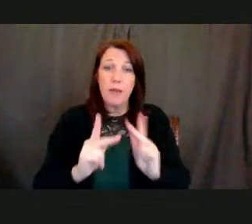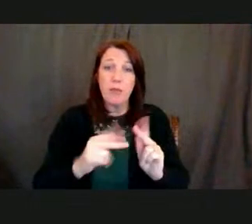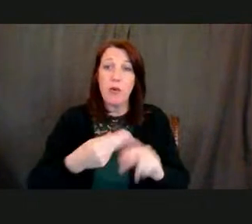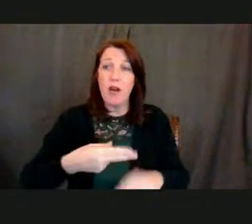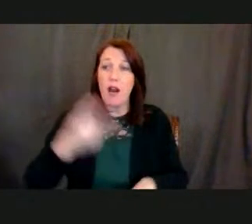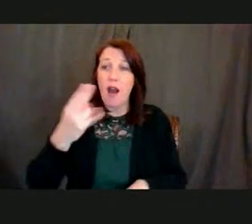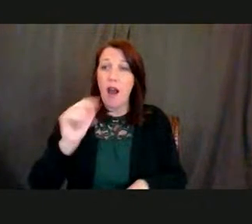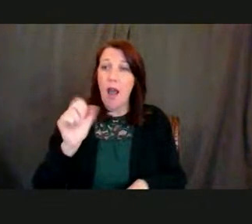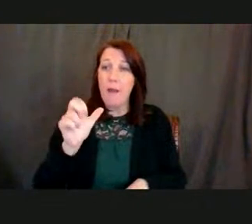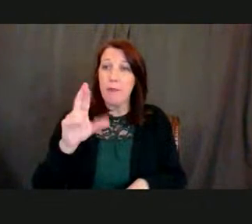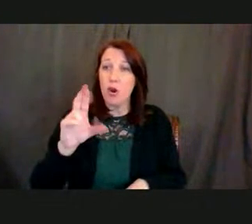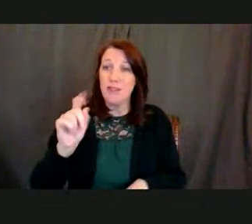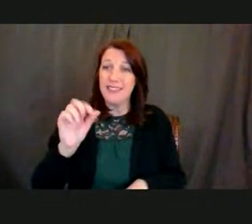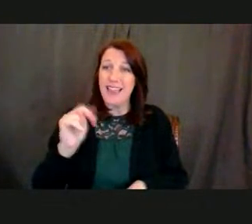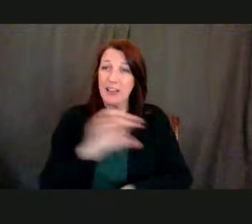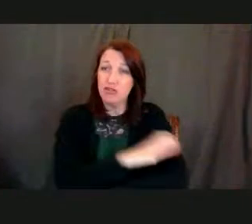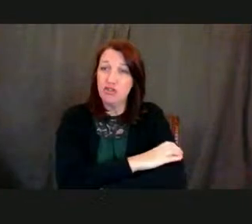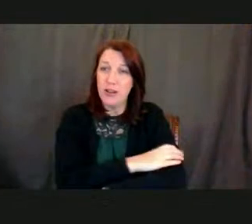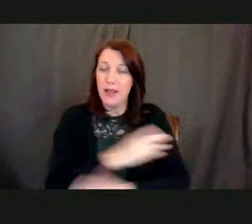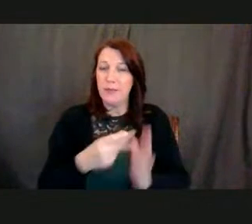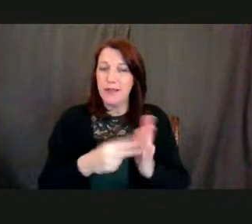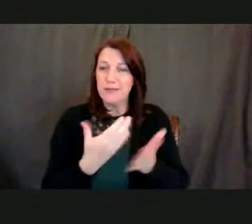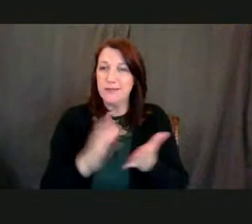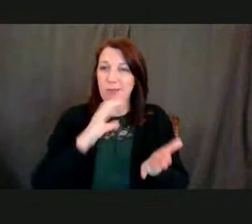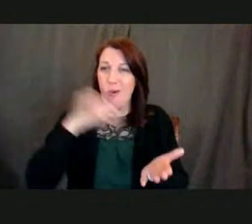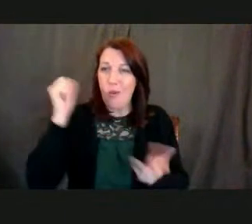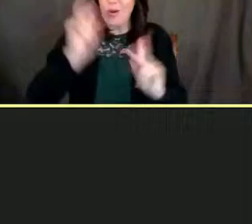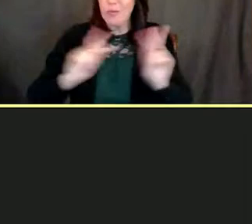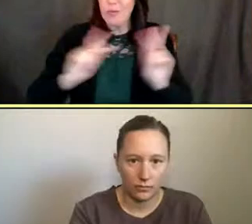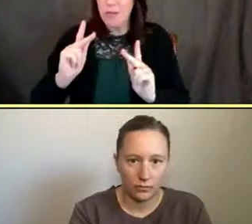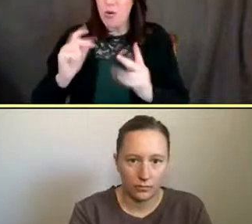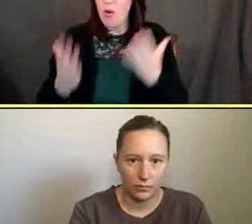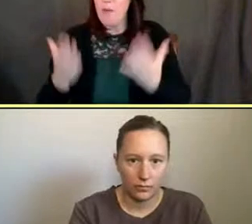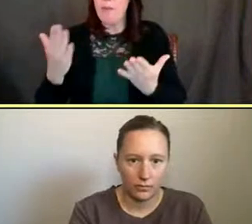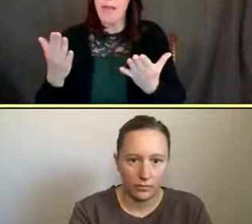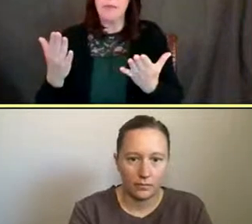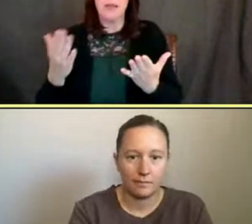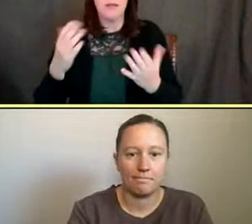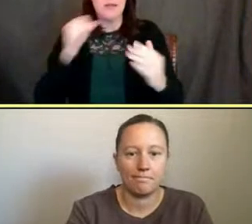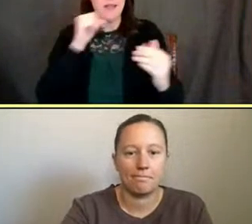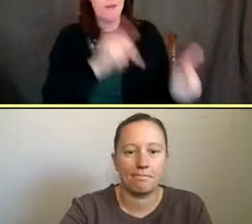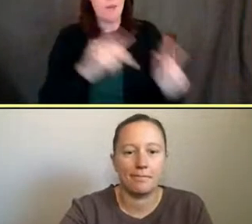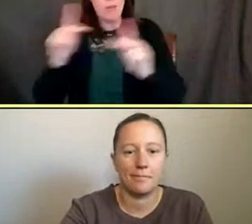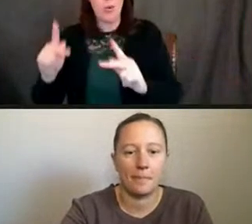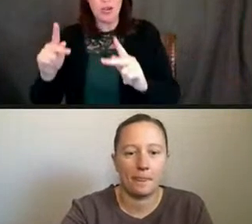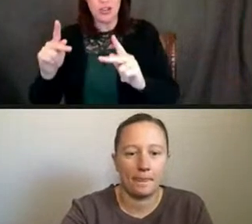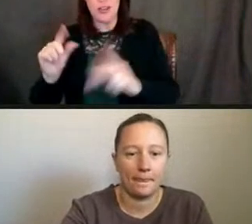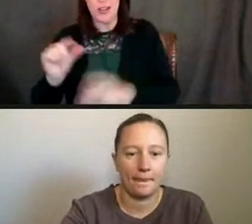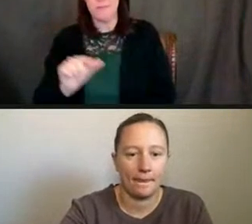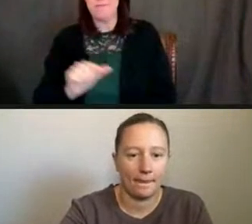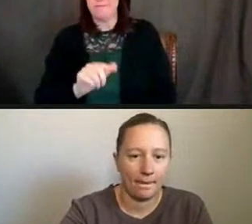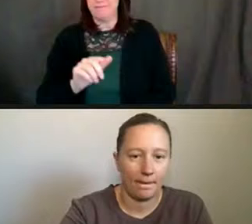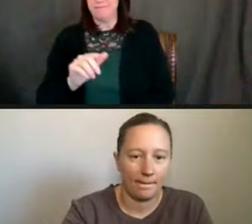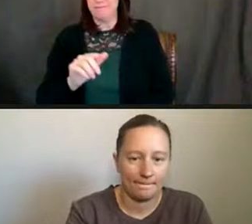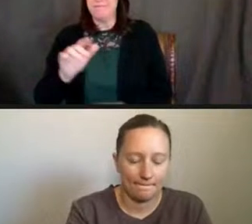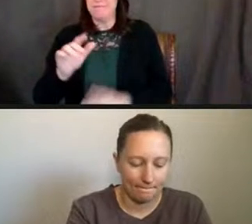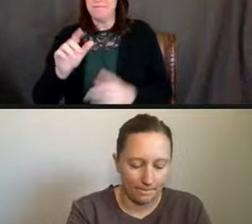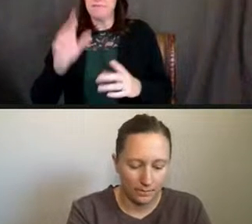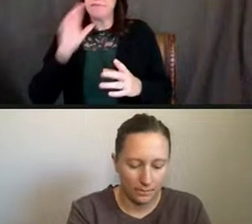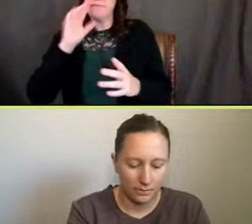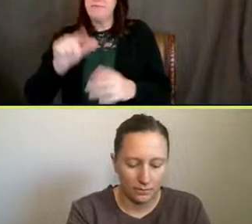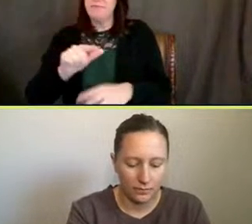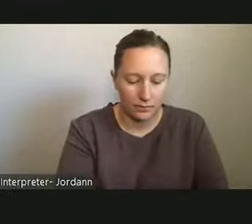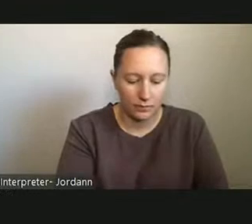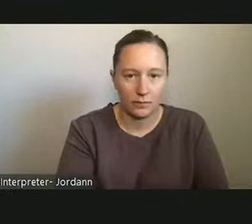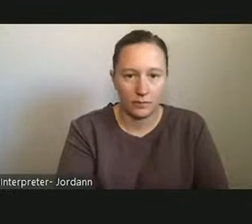hypertension, you're disproportionately excluding older individuals. You may be disproportionately excluding individuals of certain racial and ethnic minority